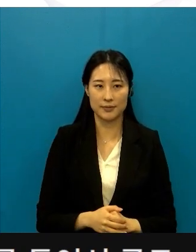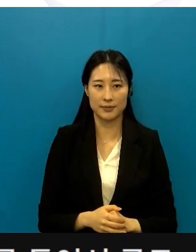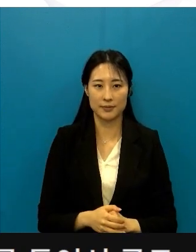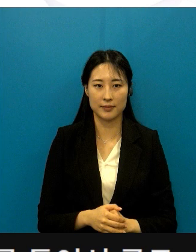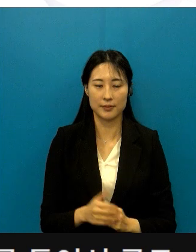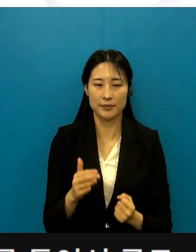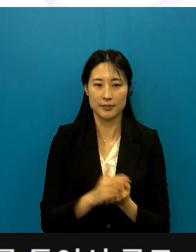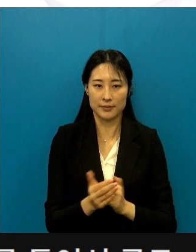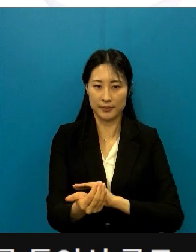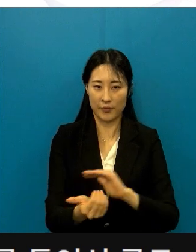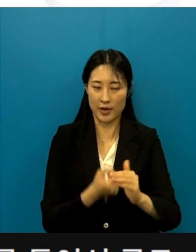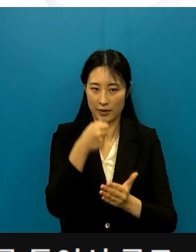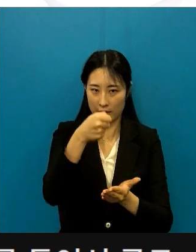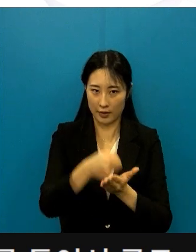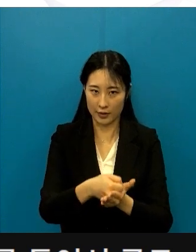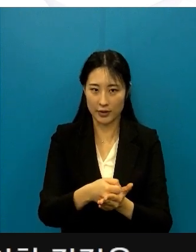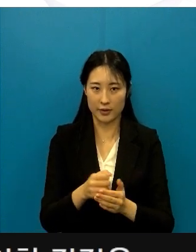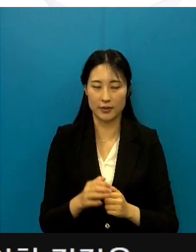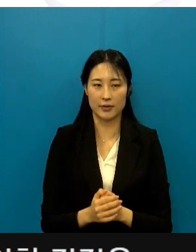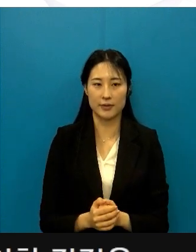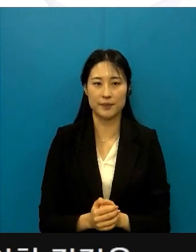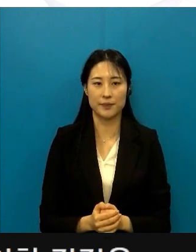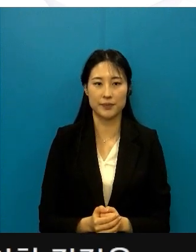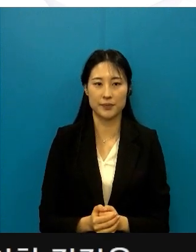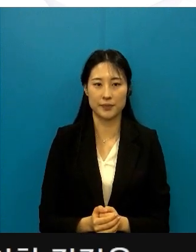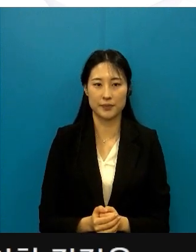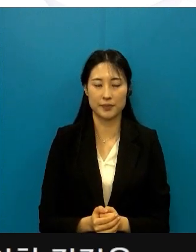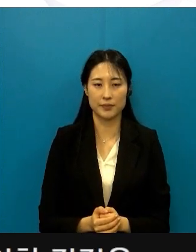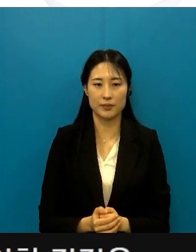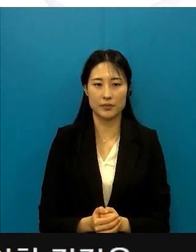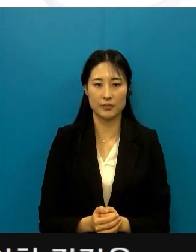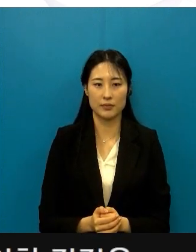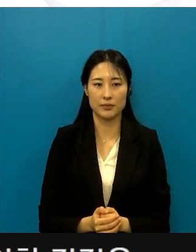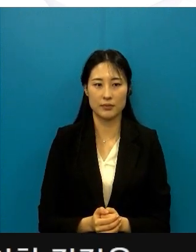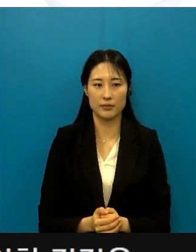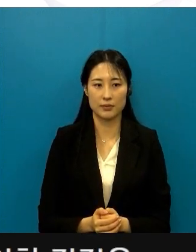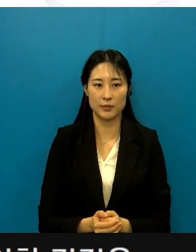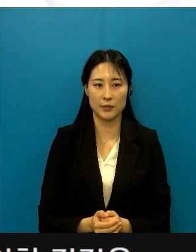is the topic for potentially another discussion, but not right now.